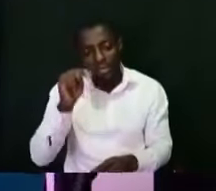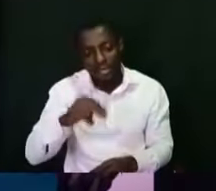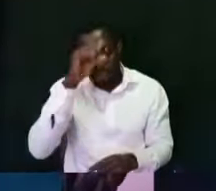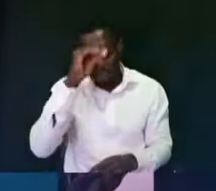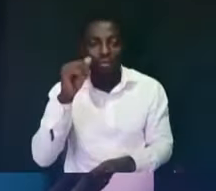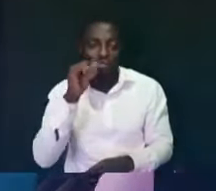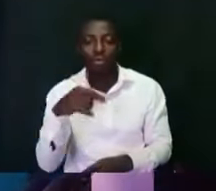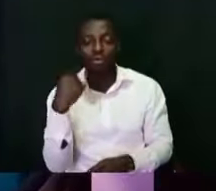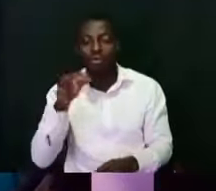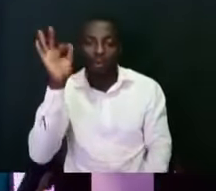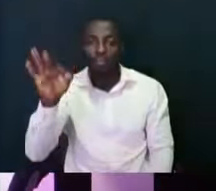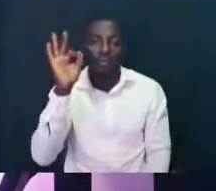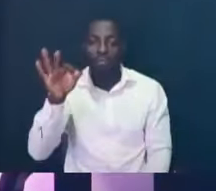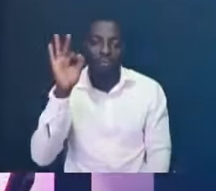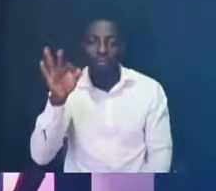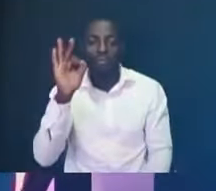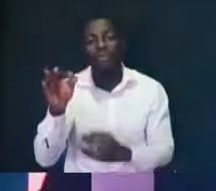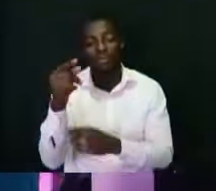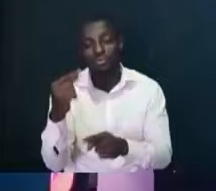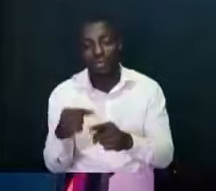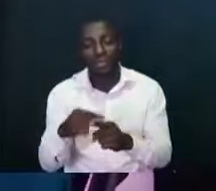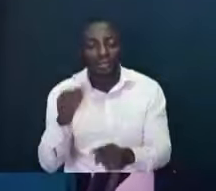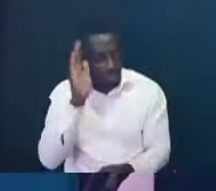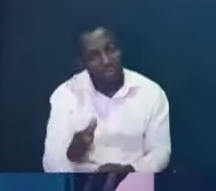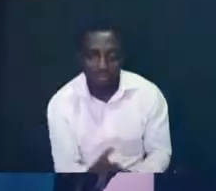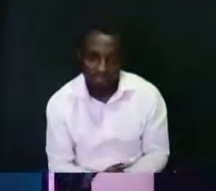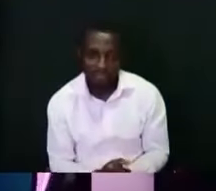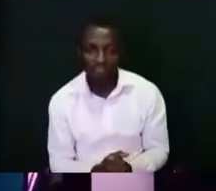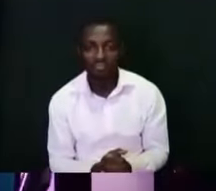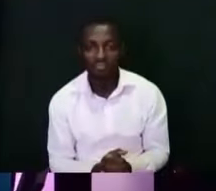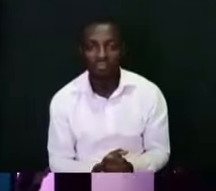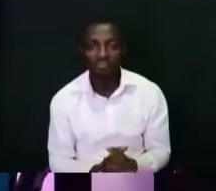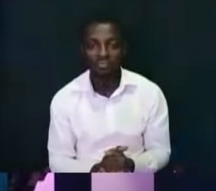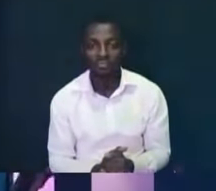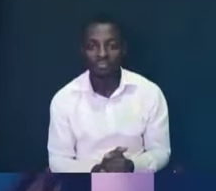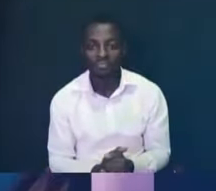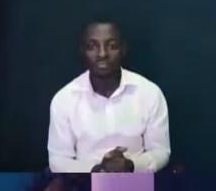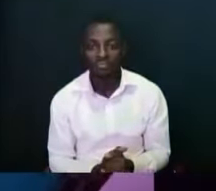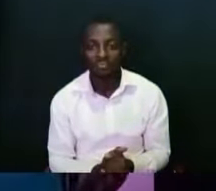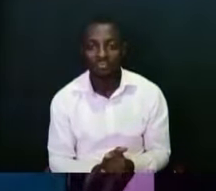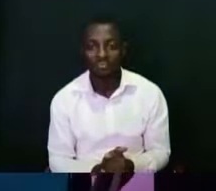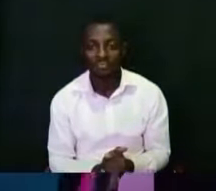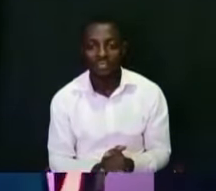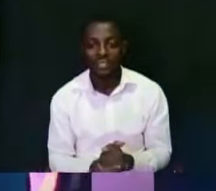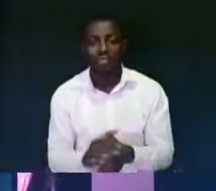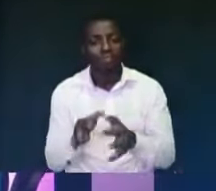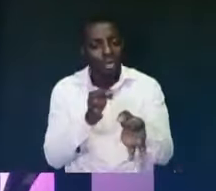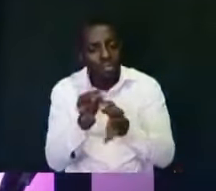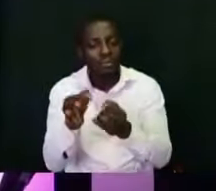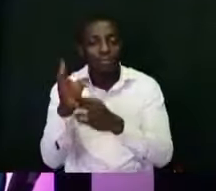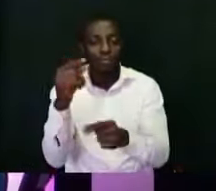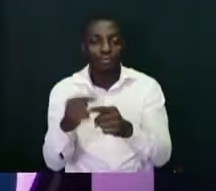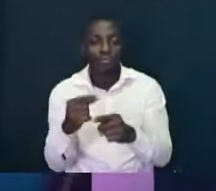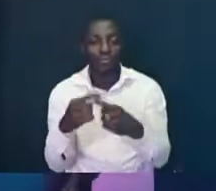Our best year on Yame. And rightly handle the word of truth. Now, our pepe Yamiasa moon. Rightly handle the word of truth. Now, pepe Yamiasa